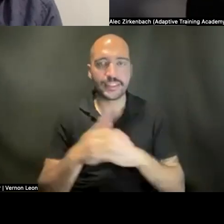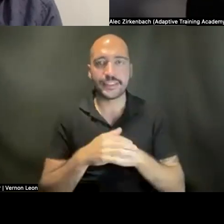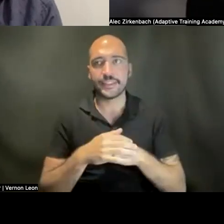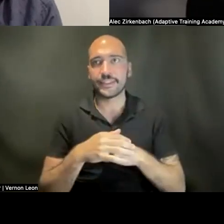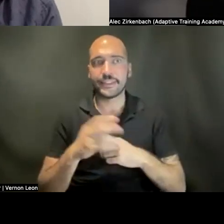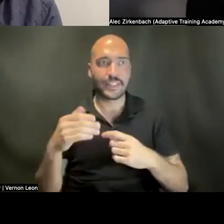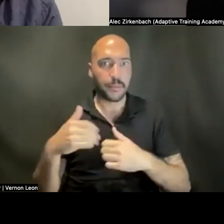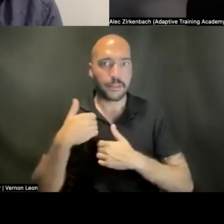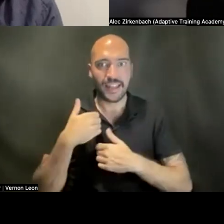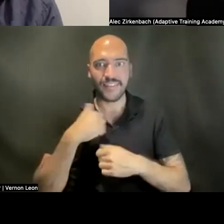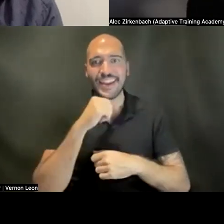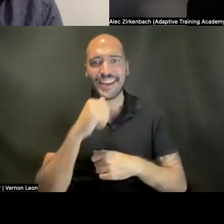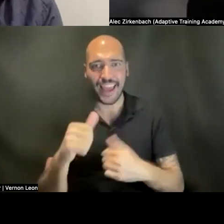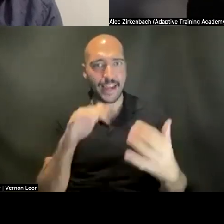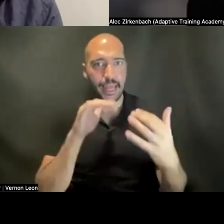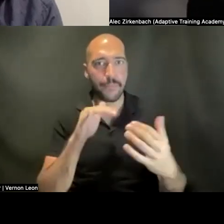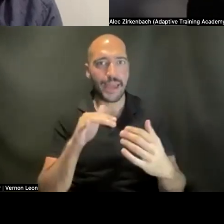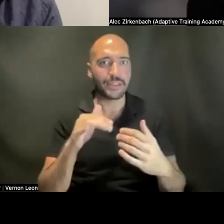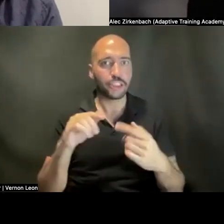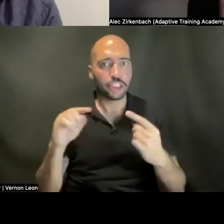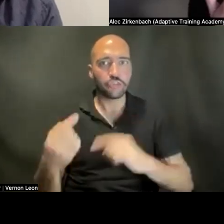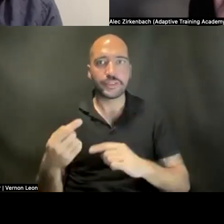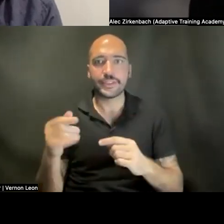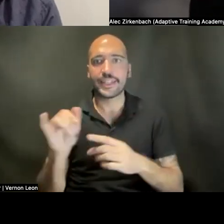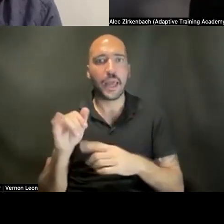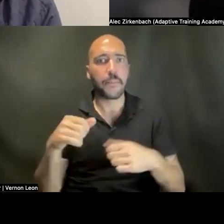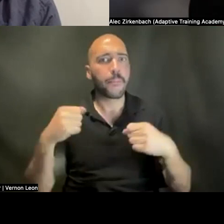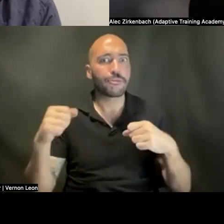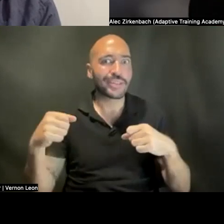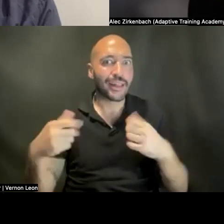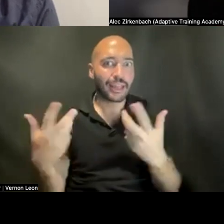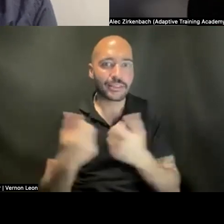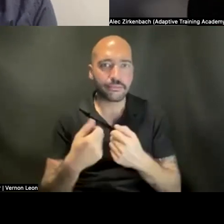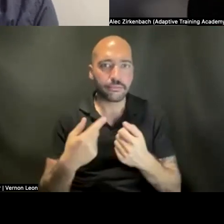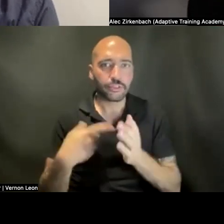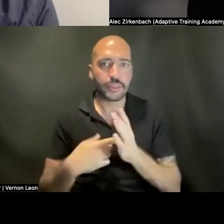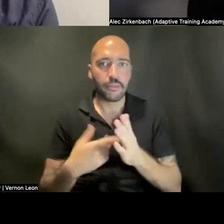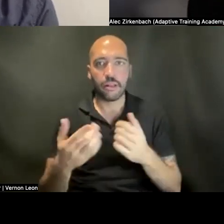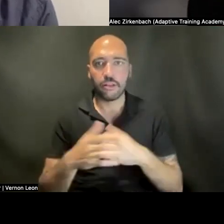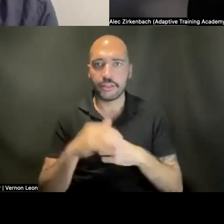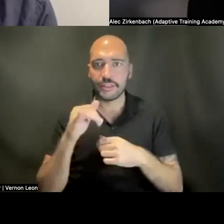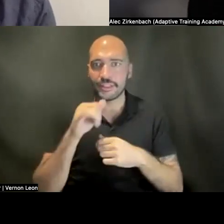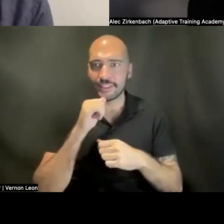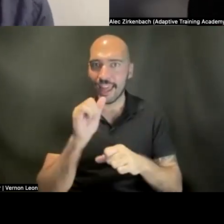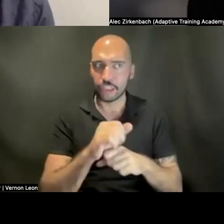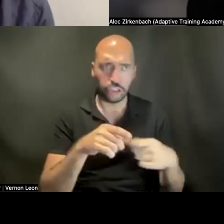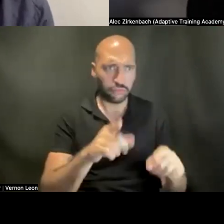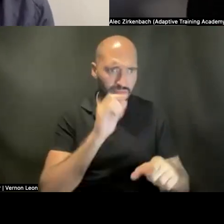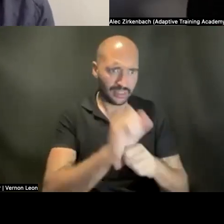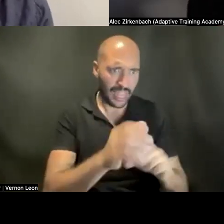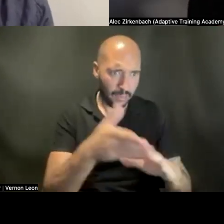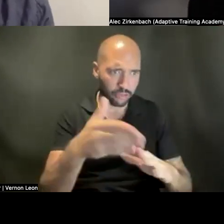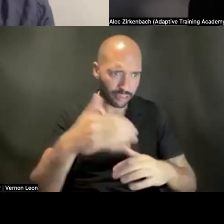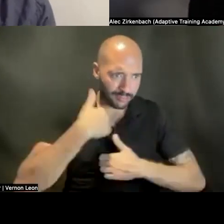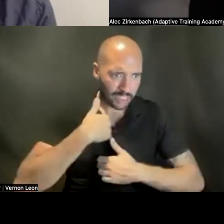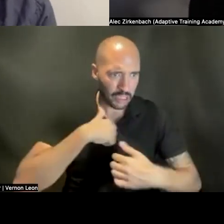a non-combat injury, but having something like a motorcycle accident or something that wasn't actually operationally based. I